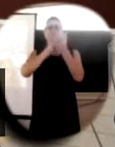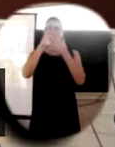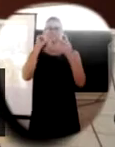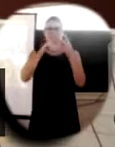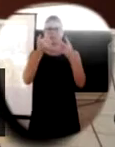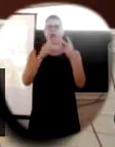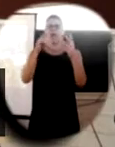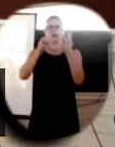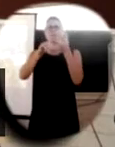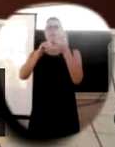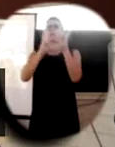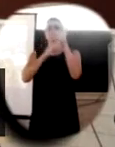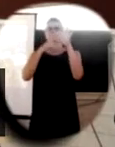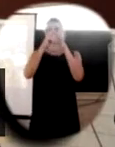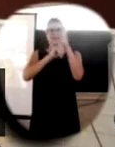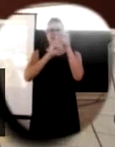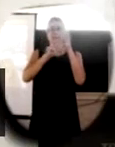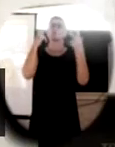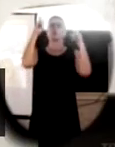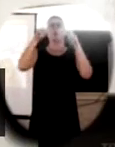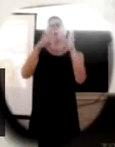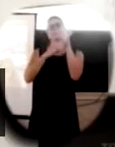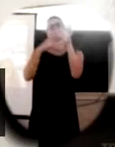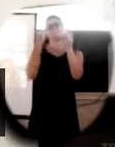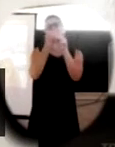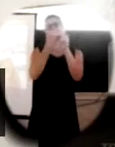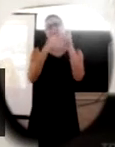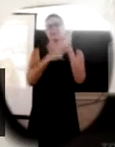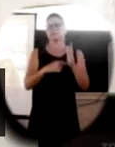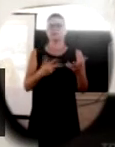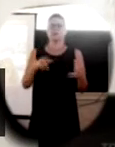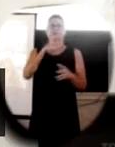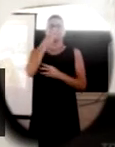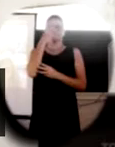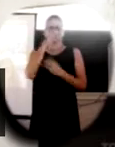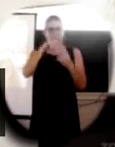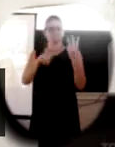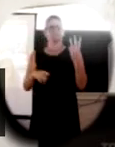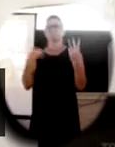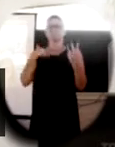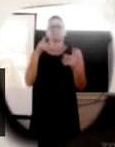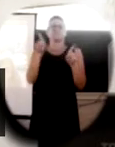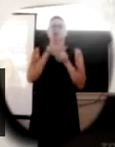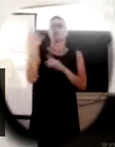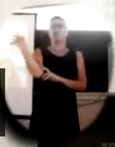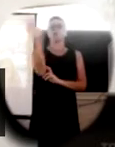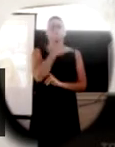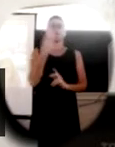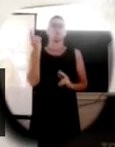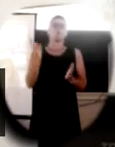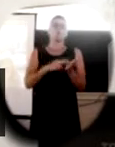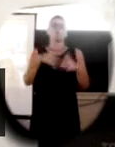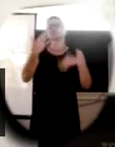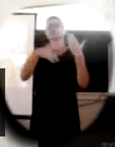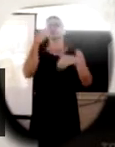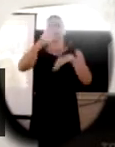known as Maggot 14. We were like any run-of-the-mill family, leading normal day-to-day life until Joseph,